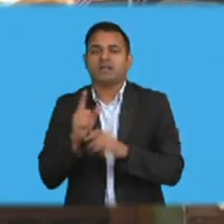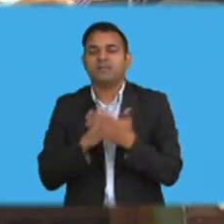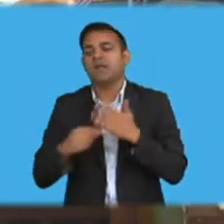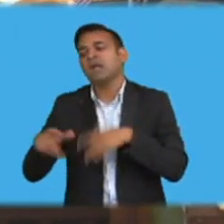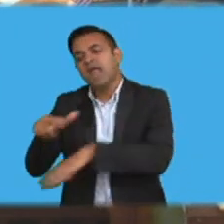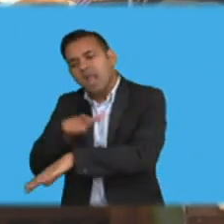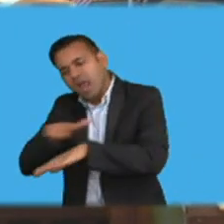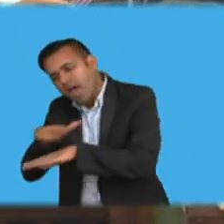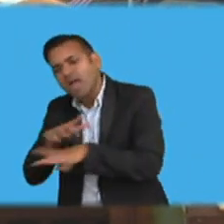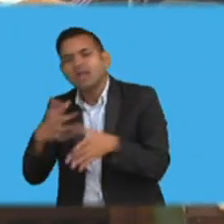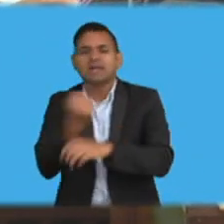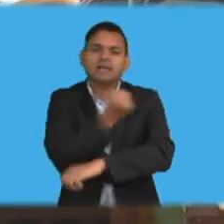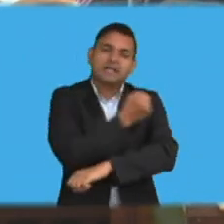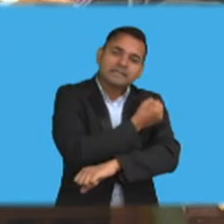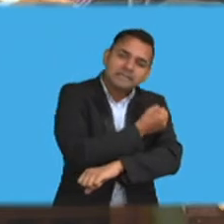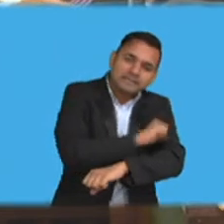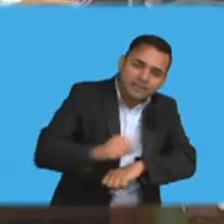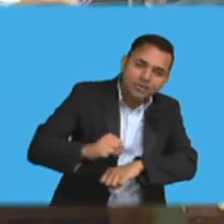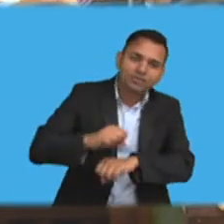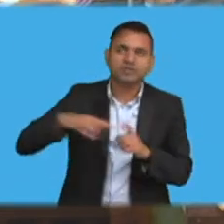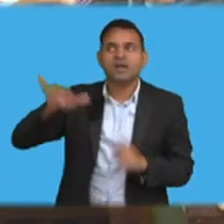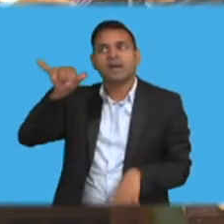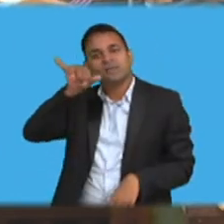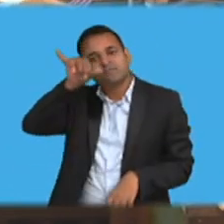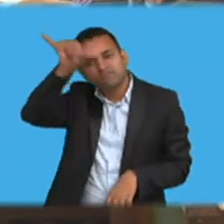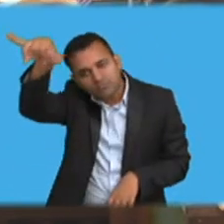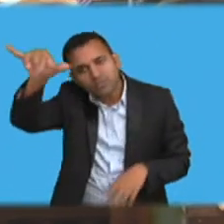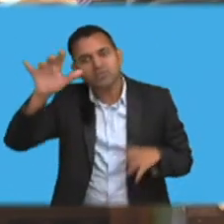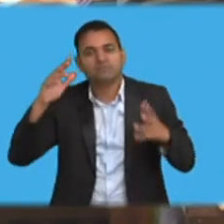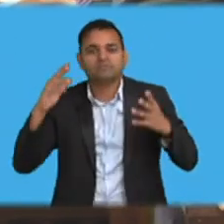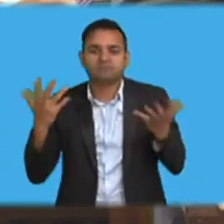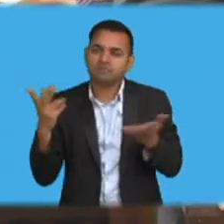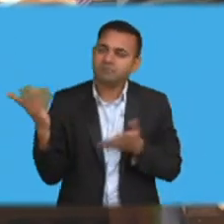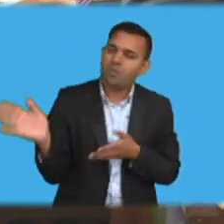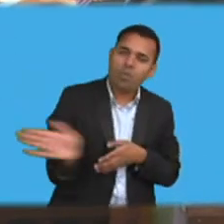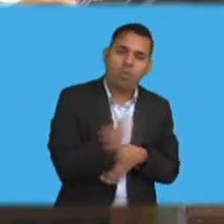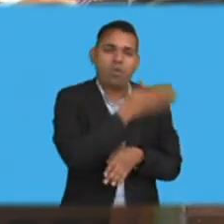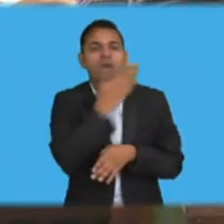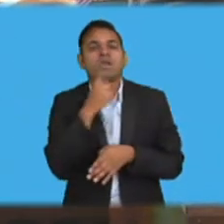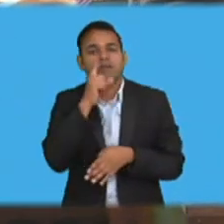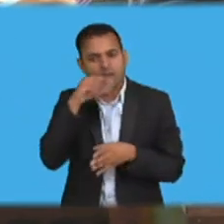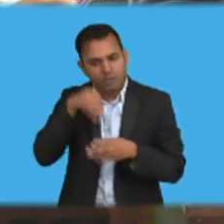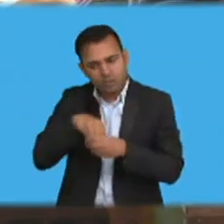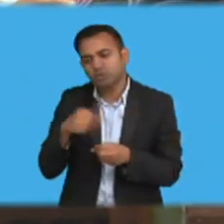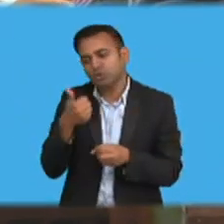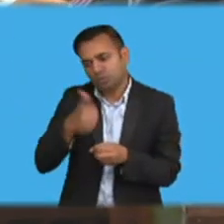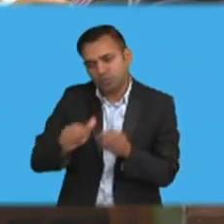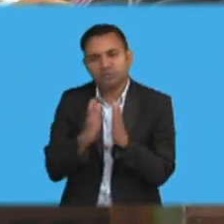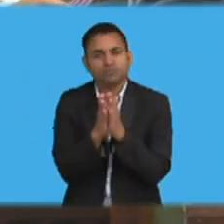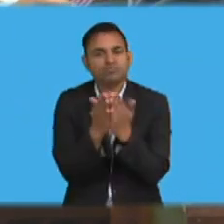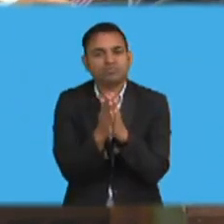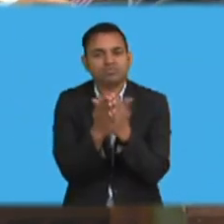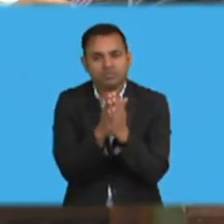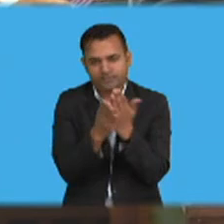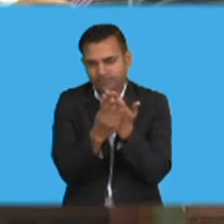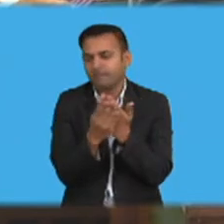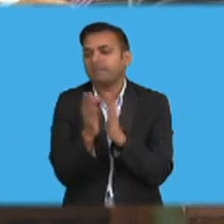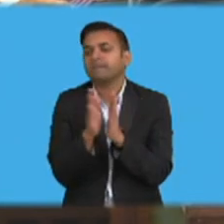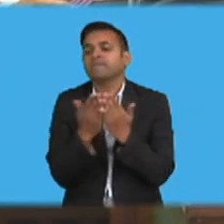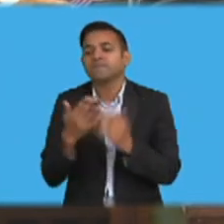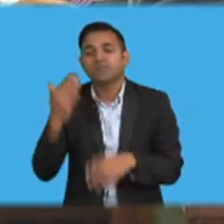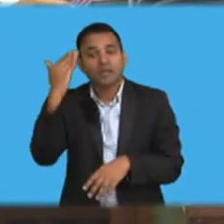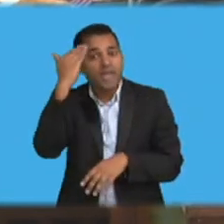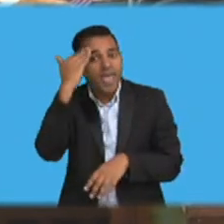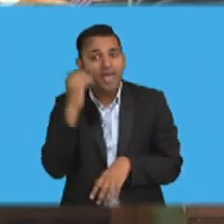by the Rescue Coordination Center. The advisory councils and the touring corps will undergo the necessary training with basic search and